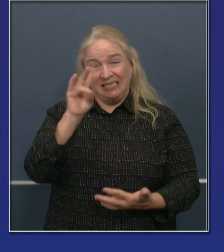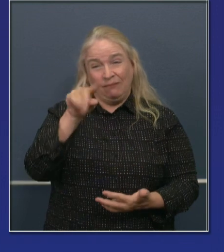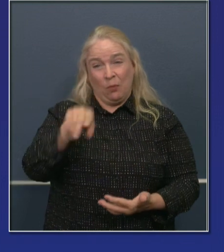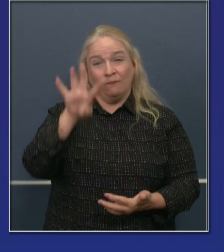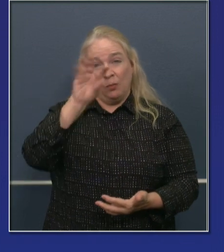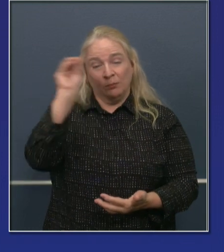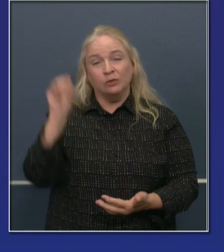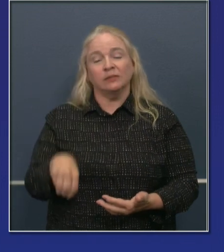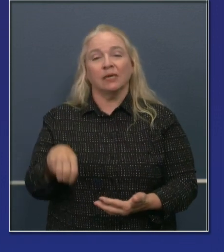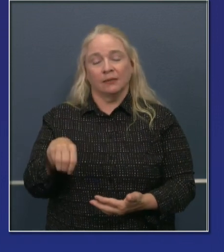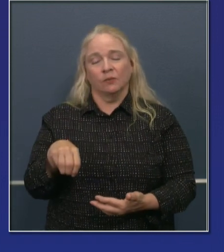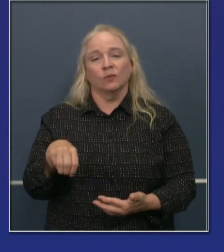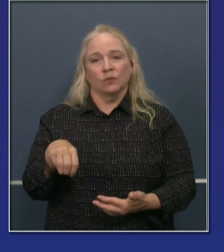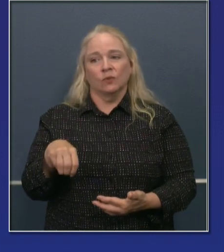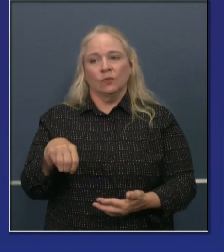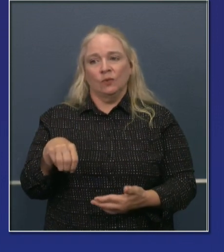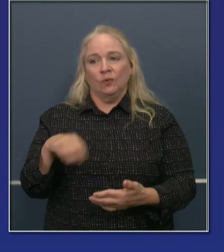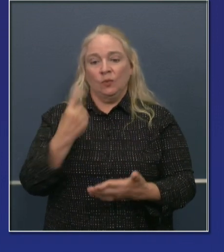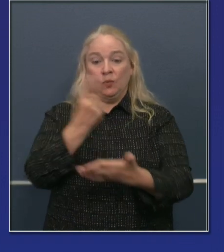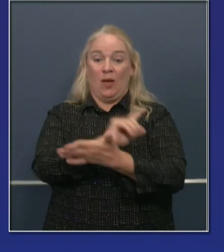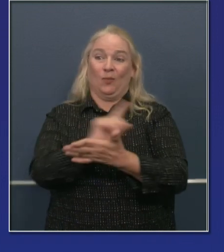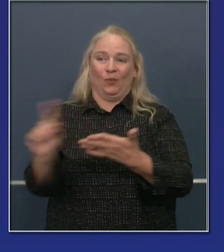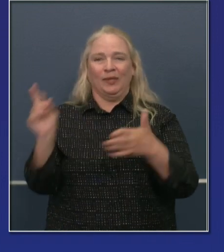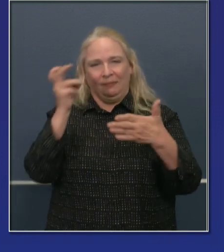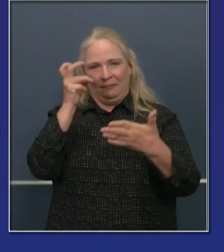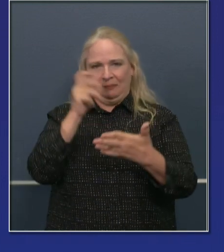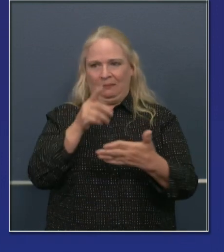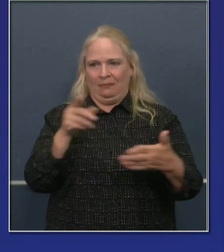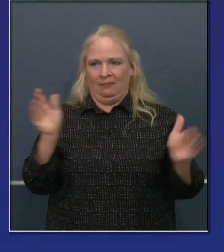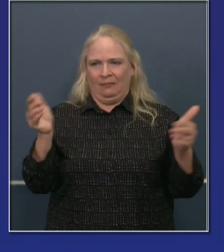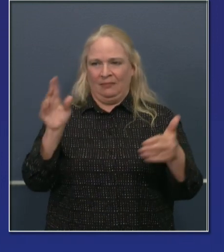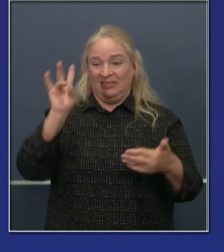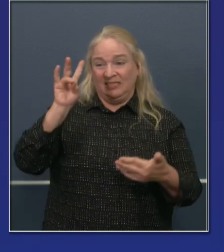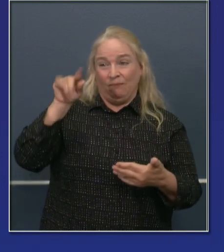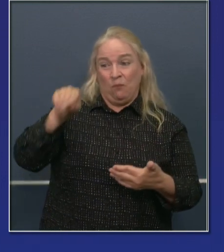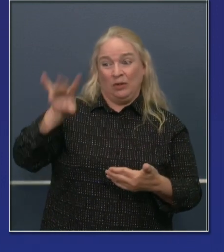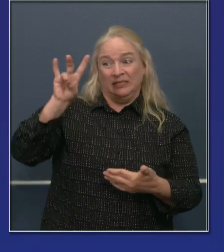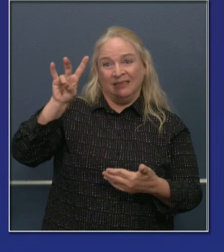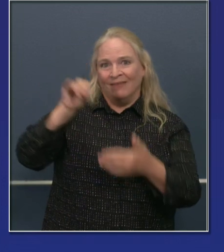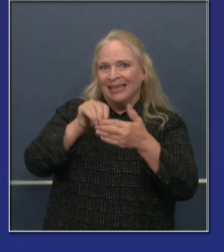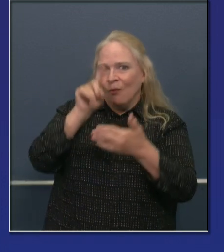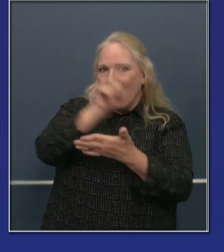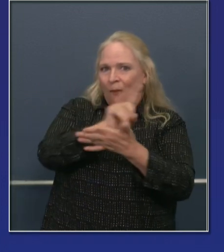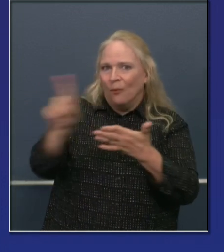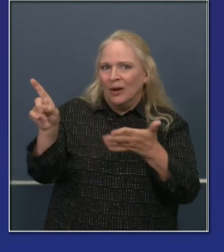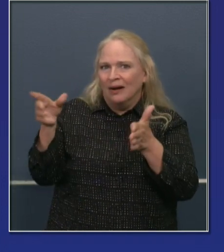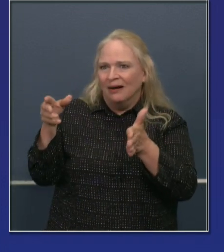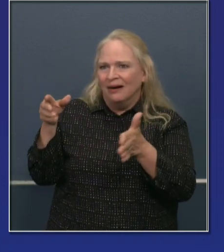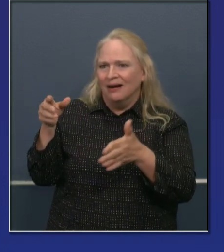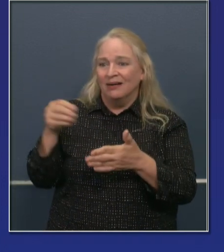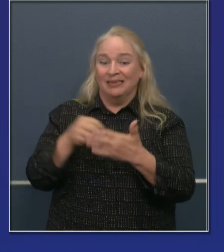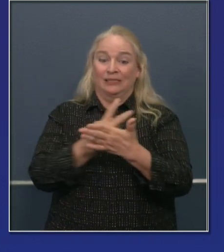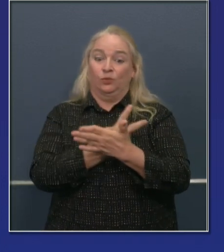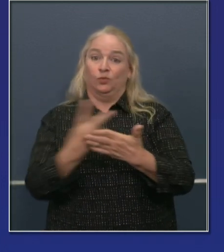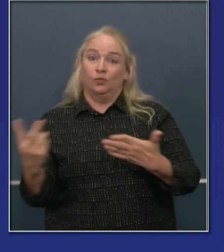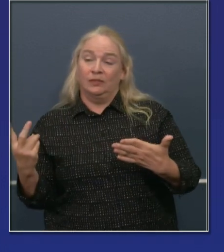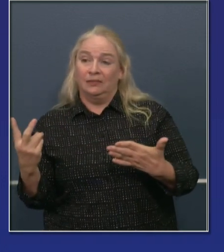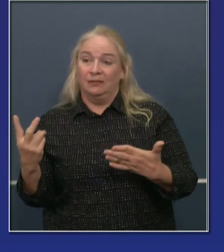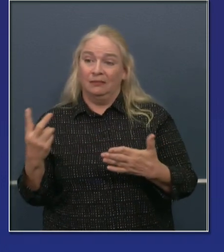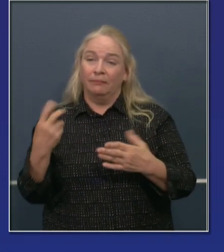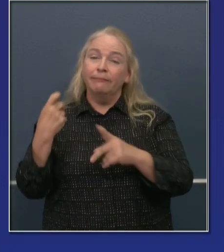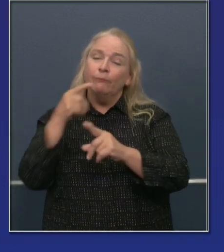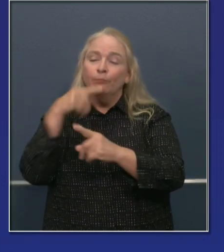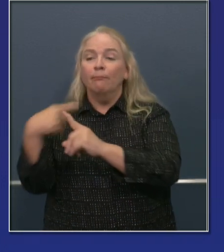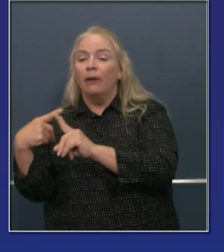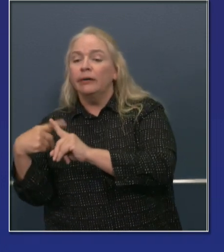Over a 7-day period, that number is at 7.7%. So 14-day positivity rate in the state of